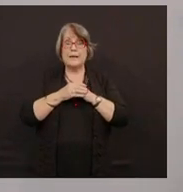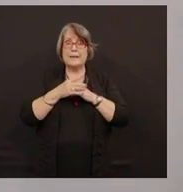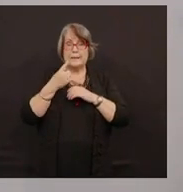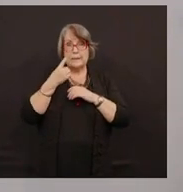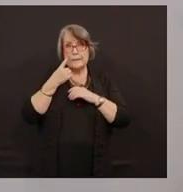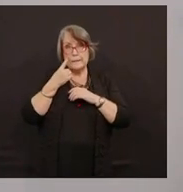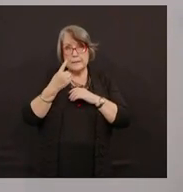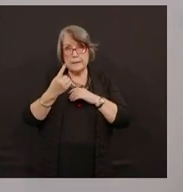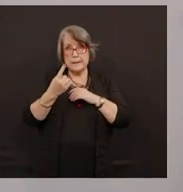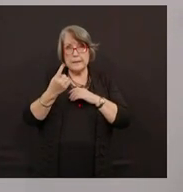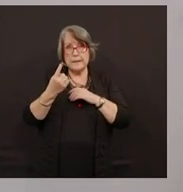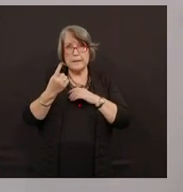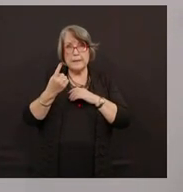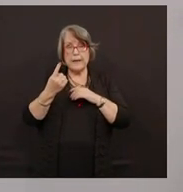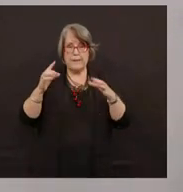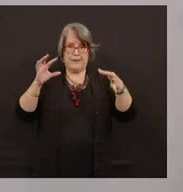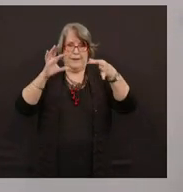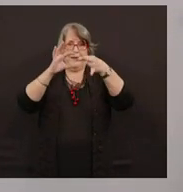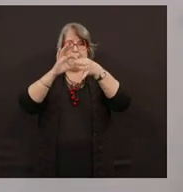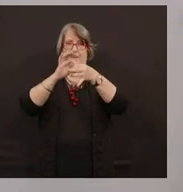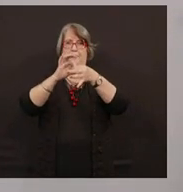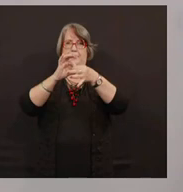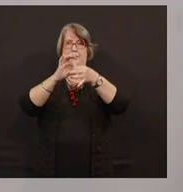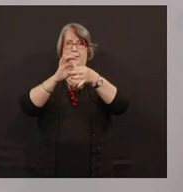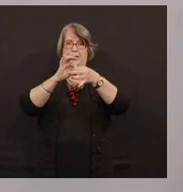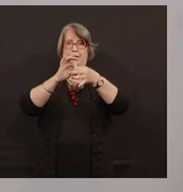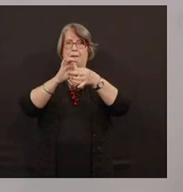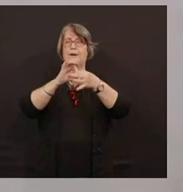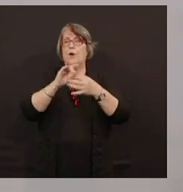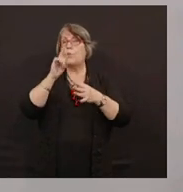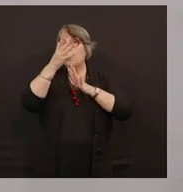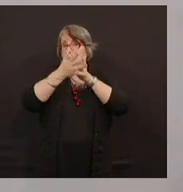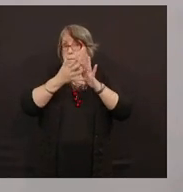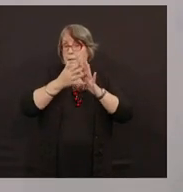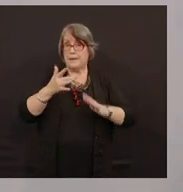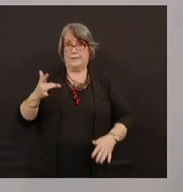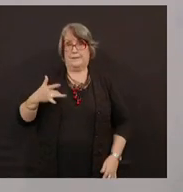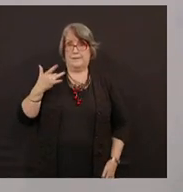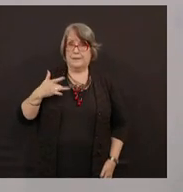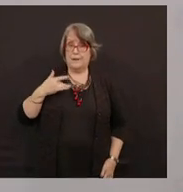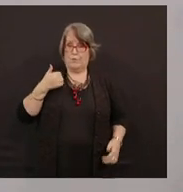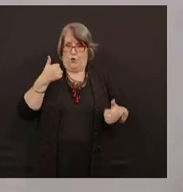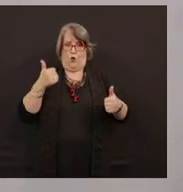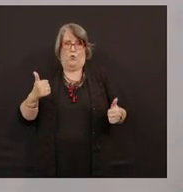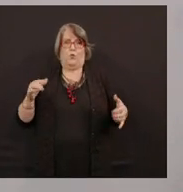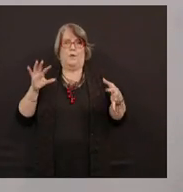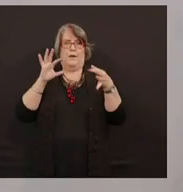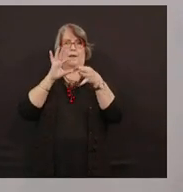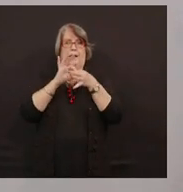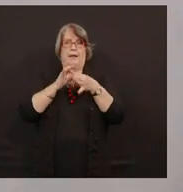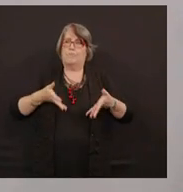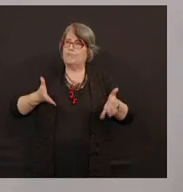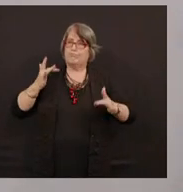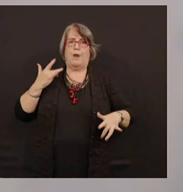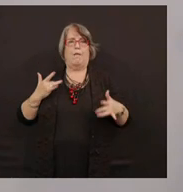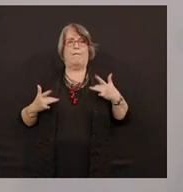see the connection between what it means to live a good, connected, flourishing